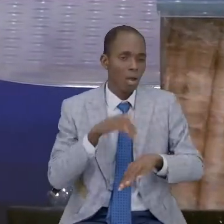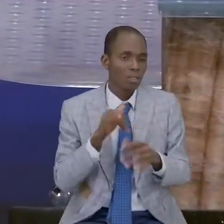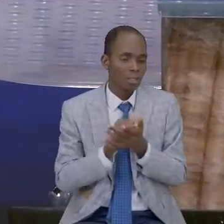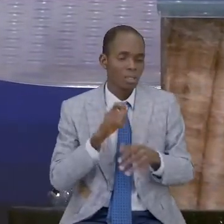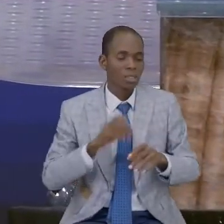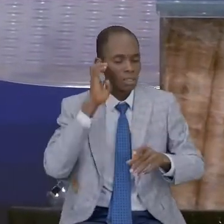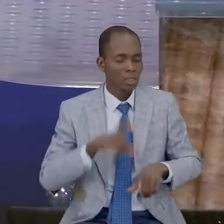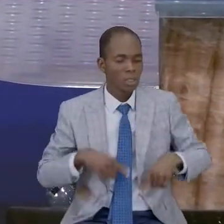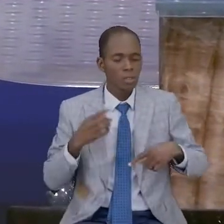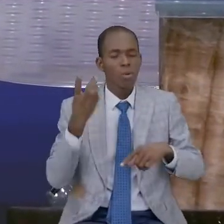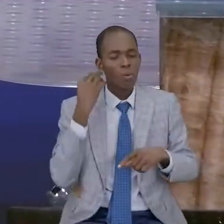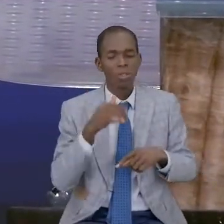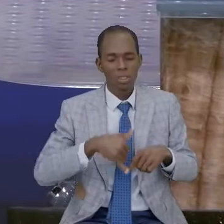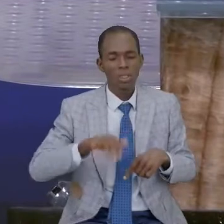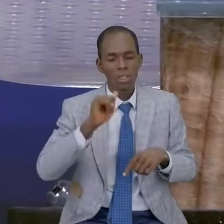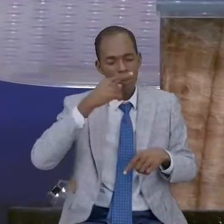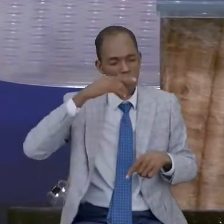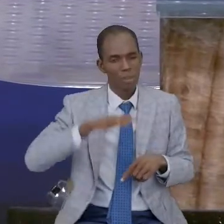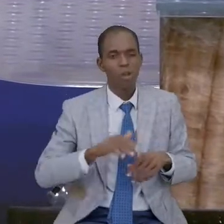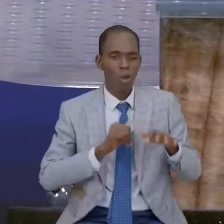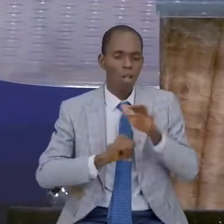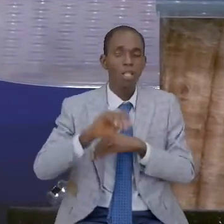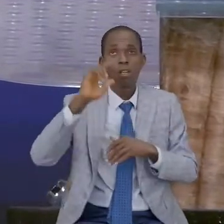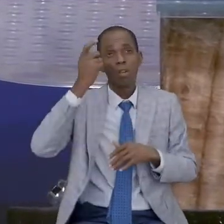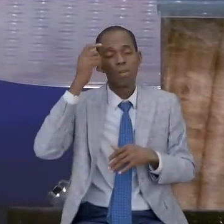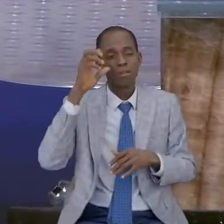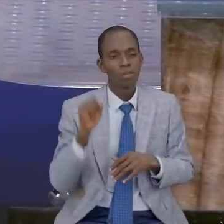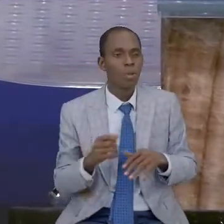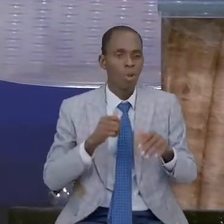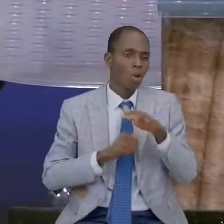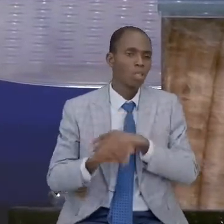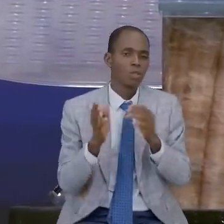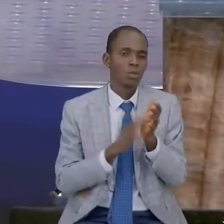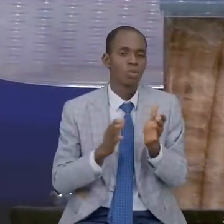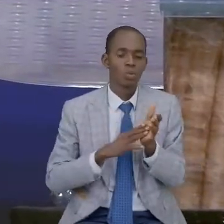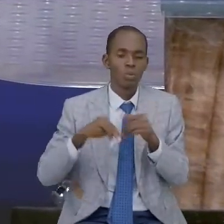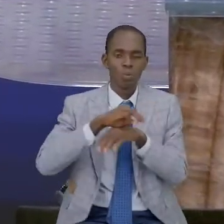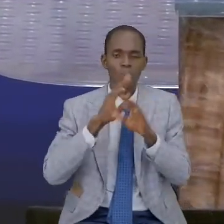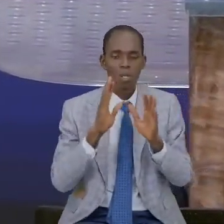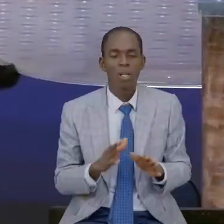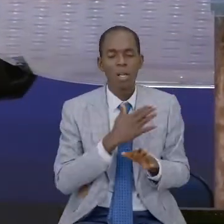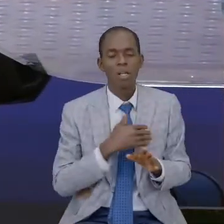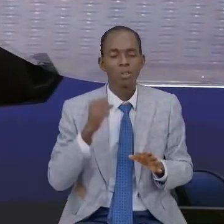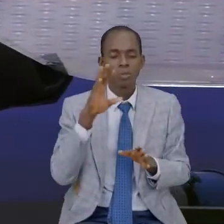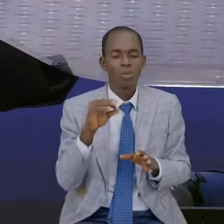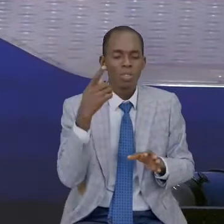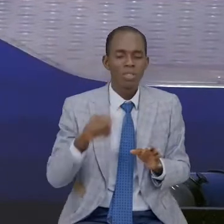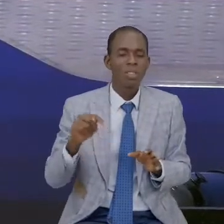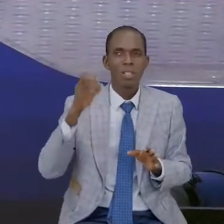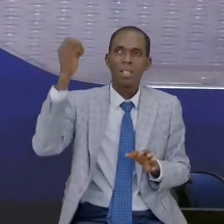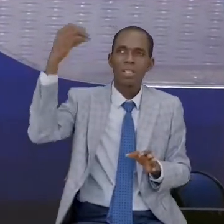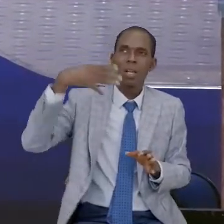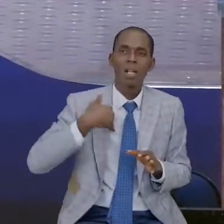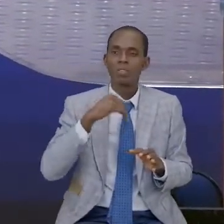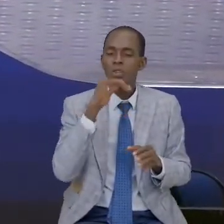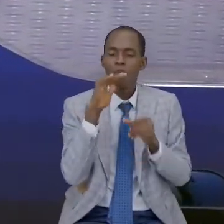a child, under tutors, under governors, under the schoolmaster, and so the light had not fully